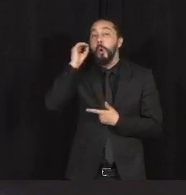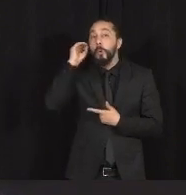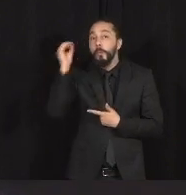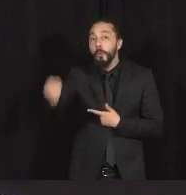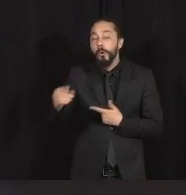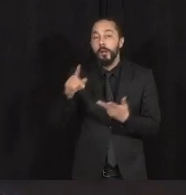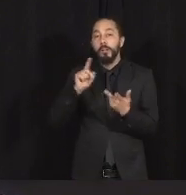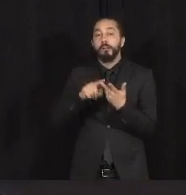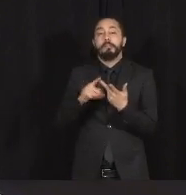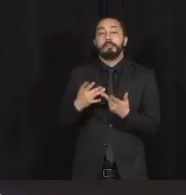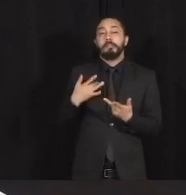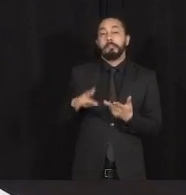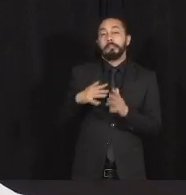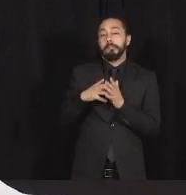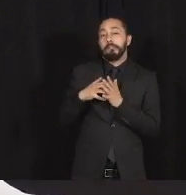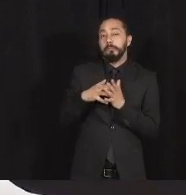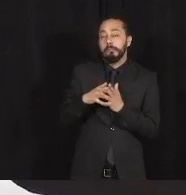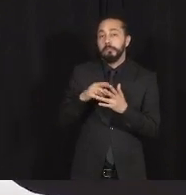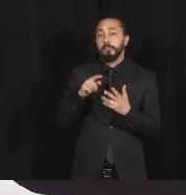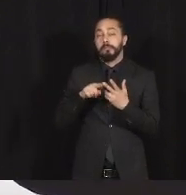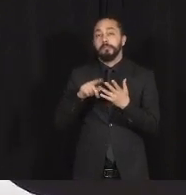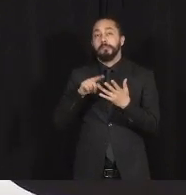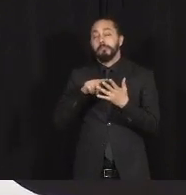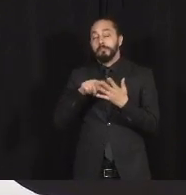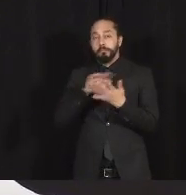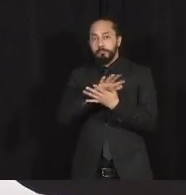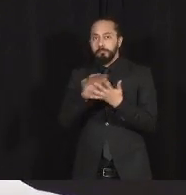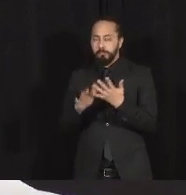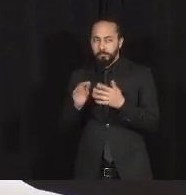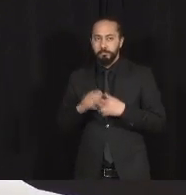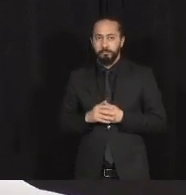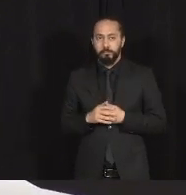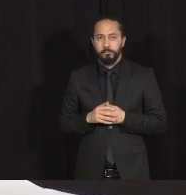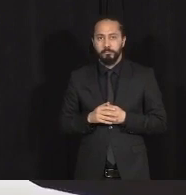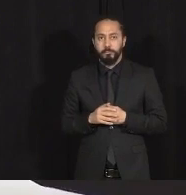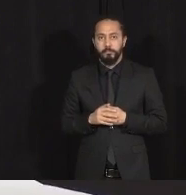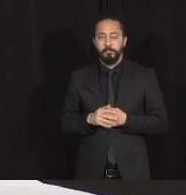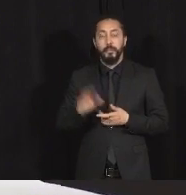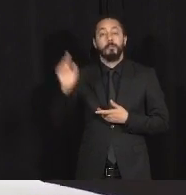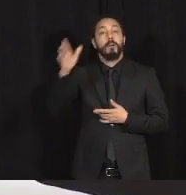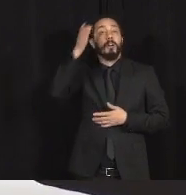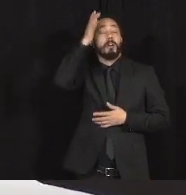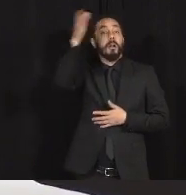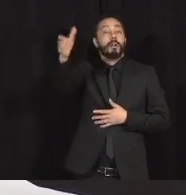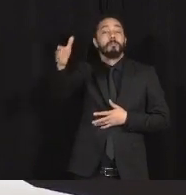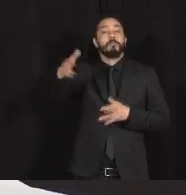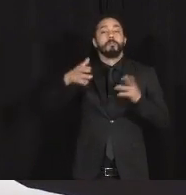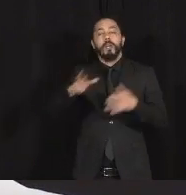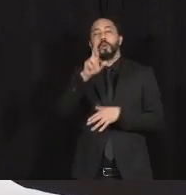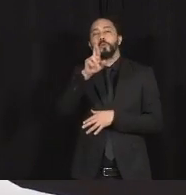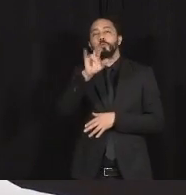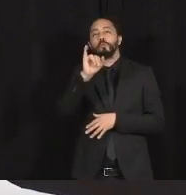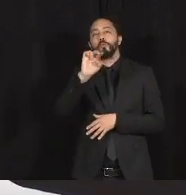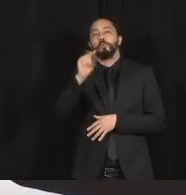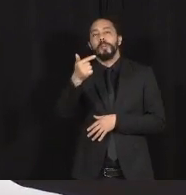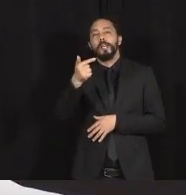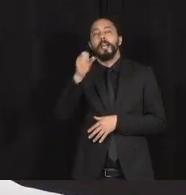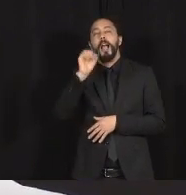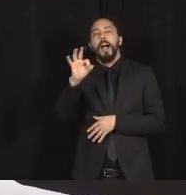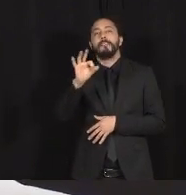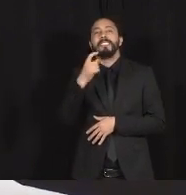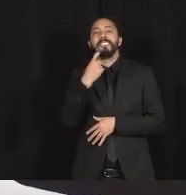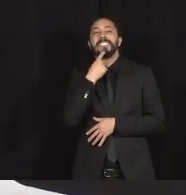communities. The concept of a ring of steel around long-term care homes is important. I applaud